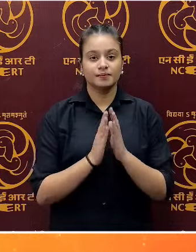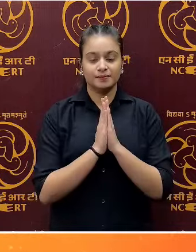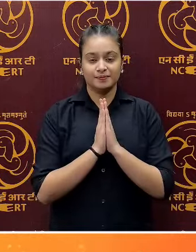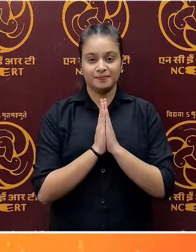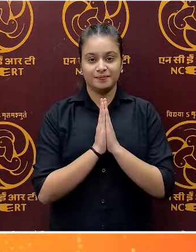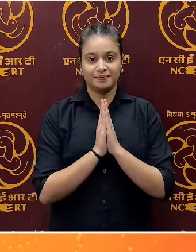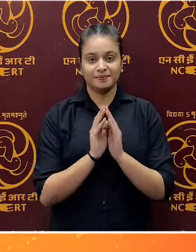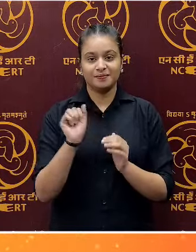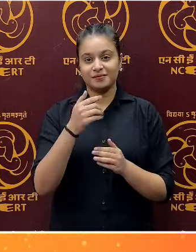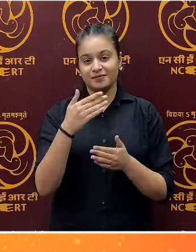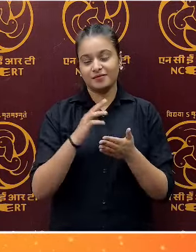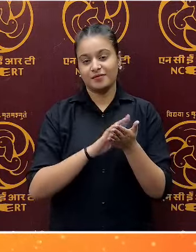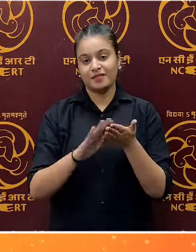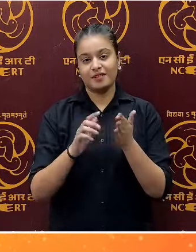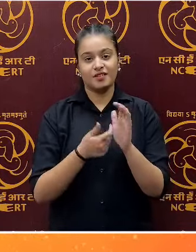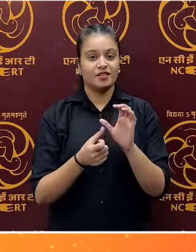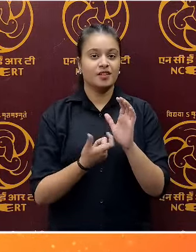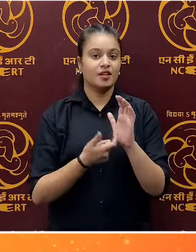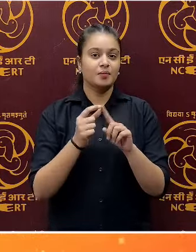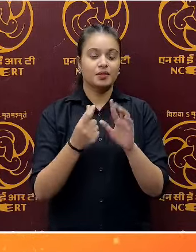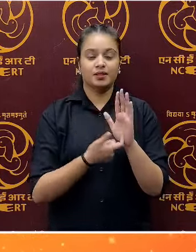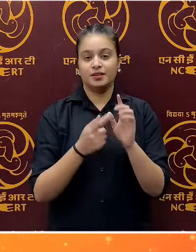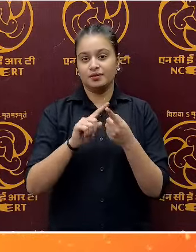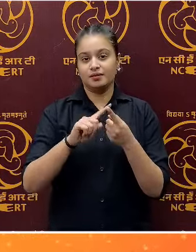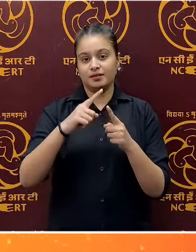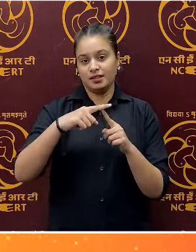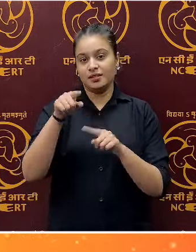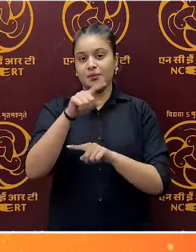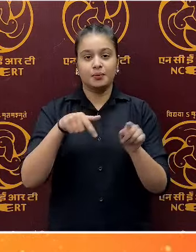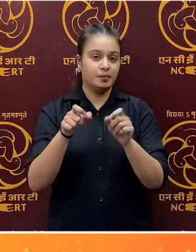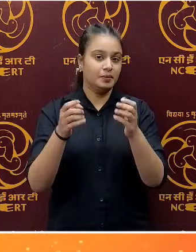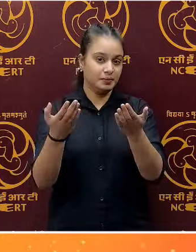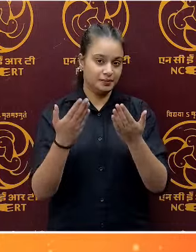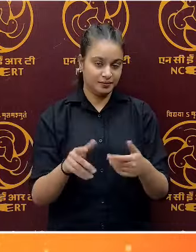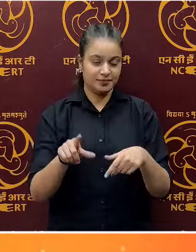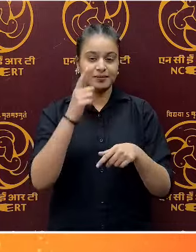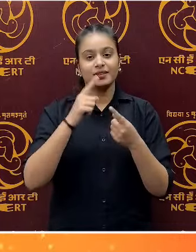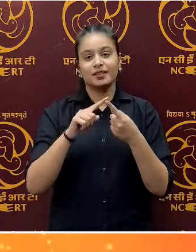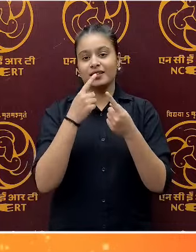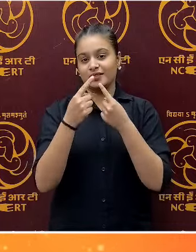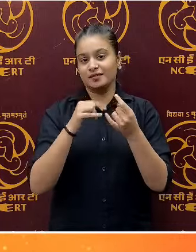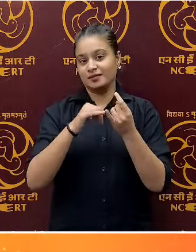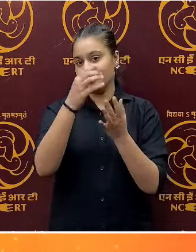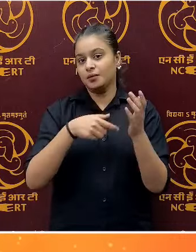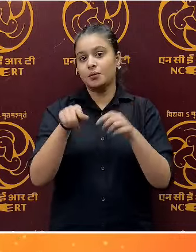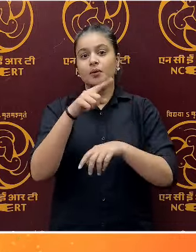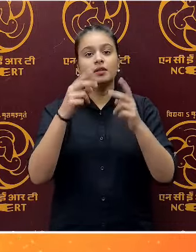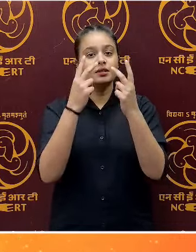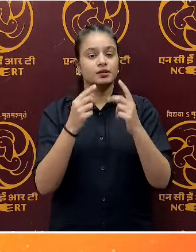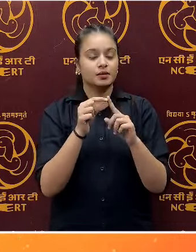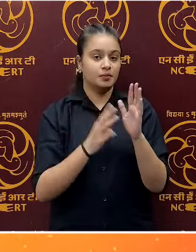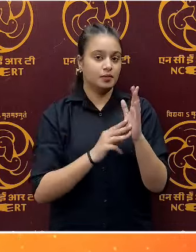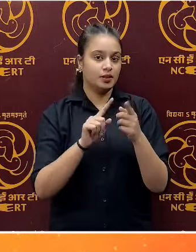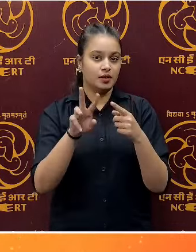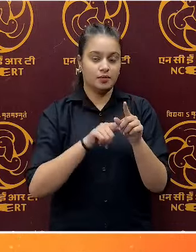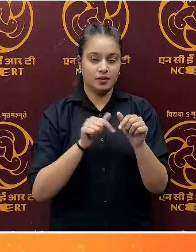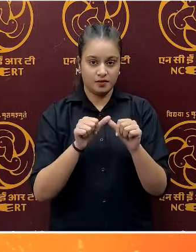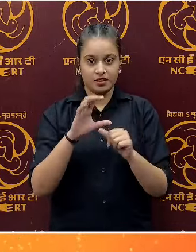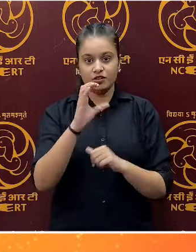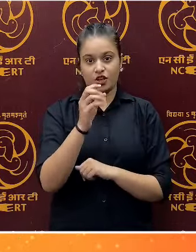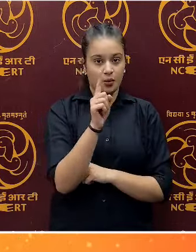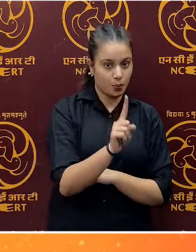Namaskar. I'm Harpreet Kaur and I welcome you all to our live and interactive session. You are watching us on PM eVidya, channel number 1